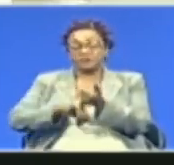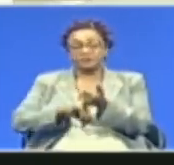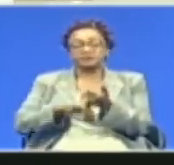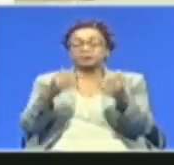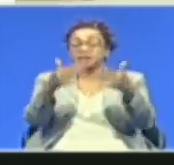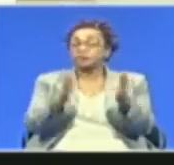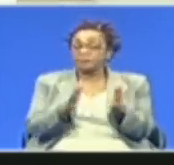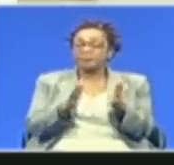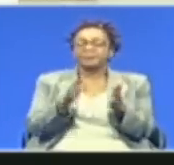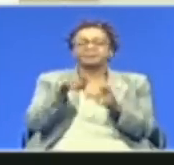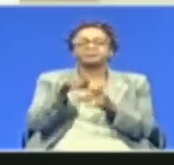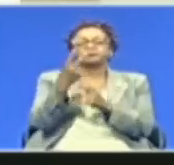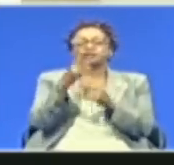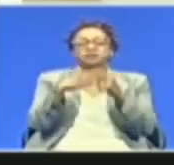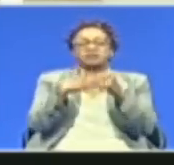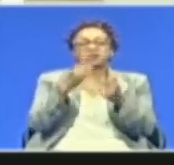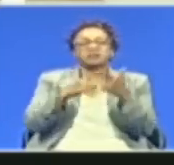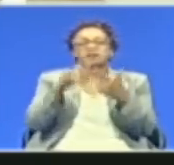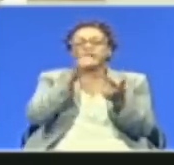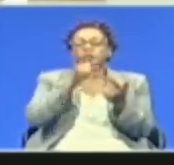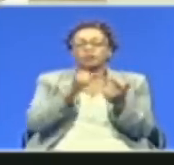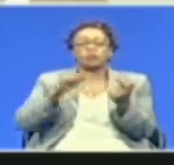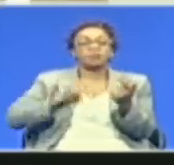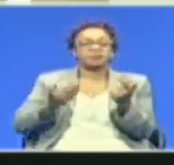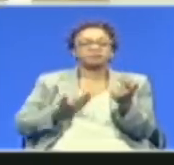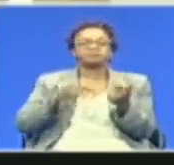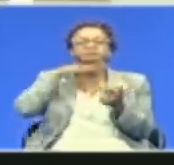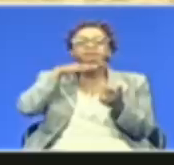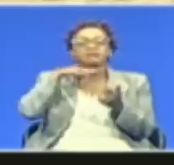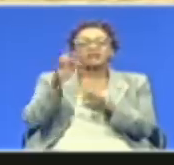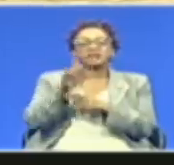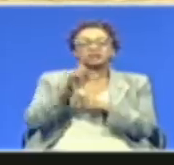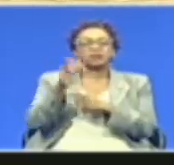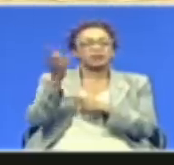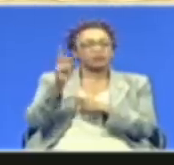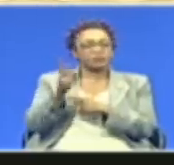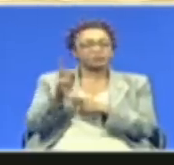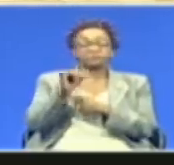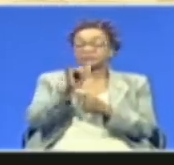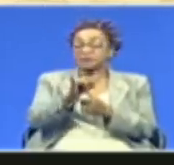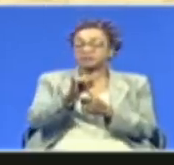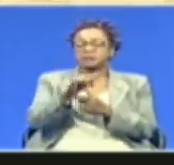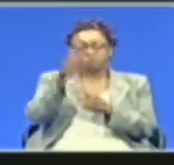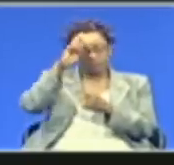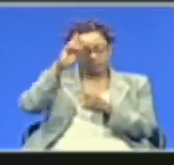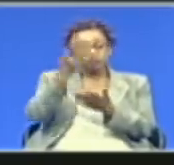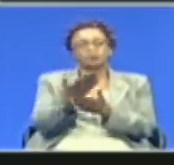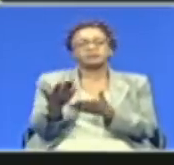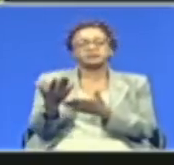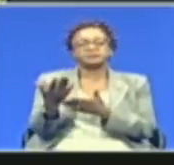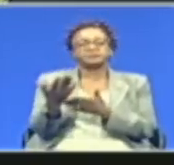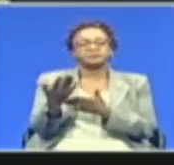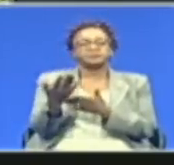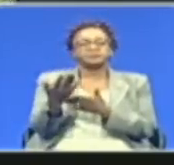the 29-year-old woman lost life at their apartment in Lavington, Nairobi. This according to police documents. The